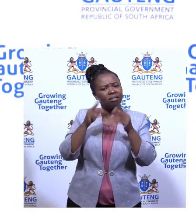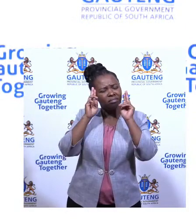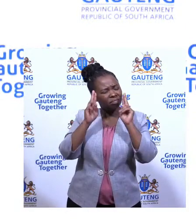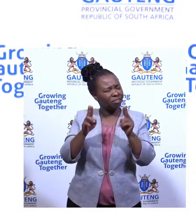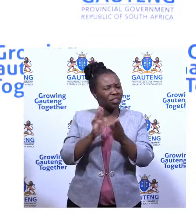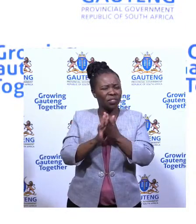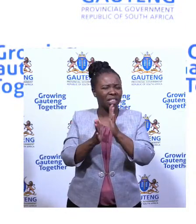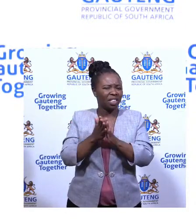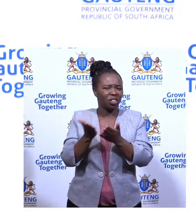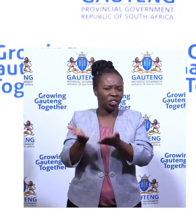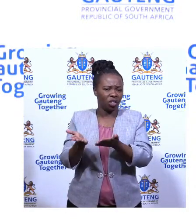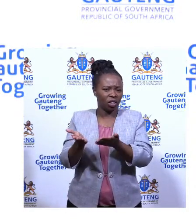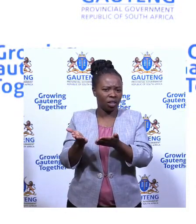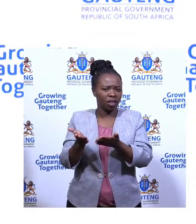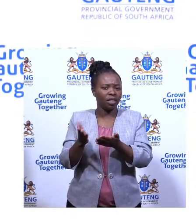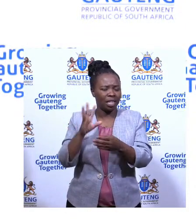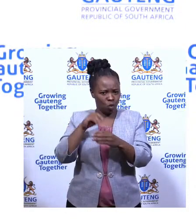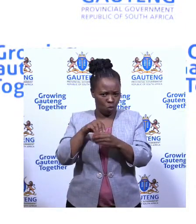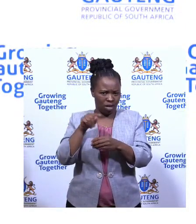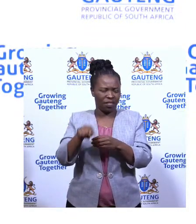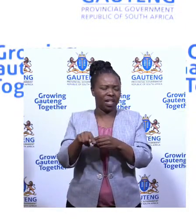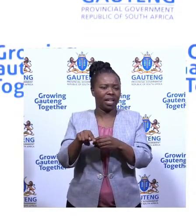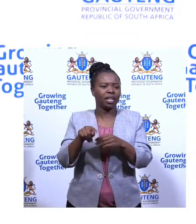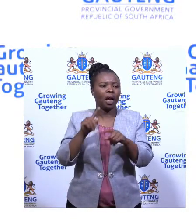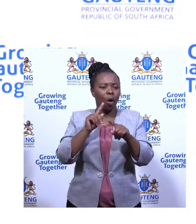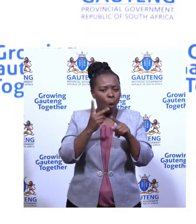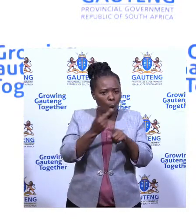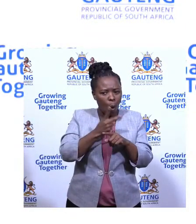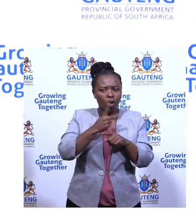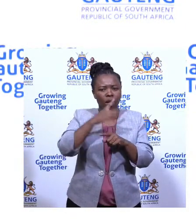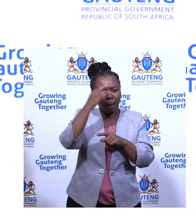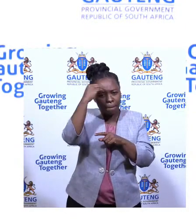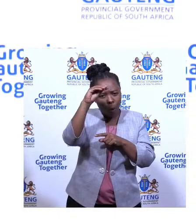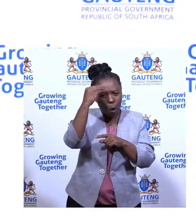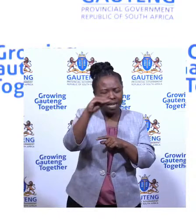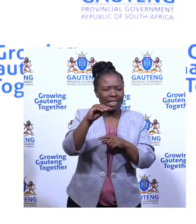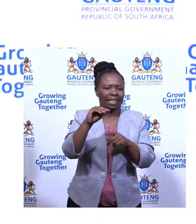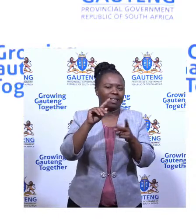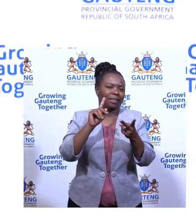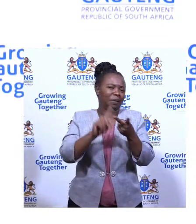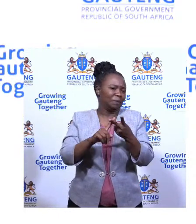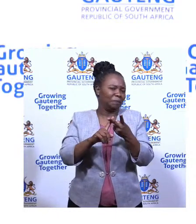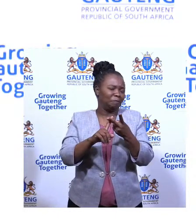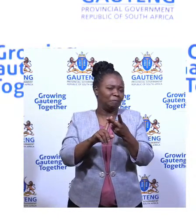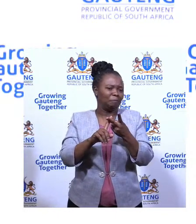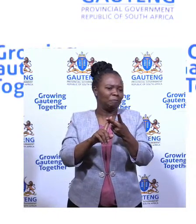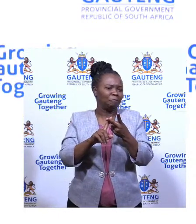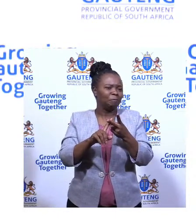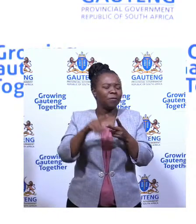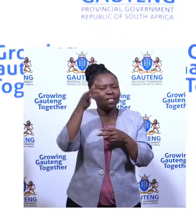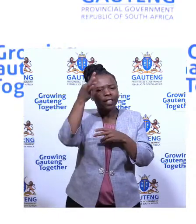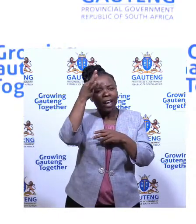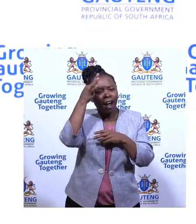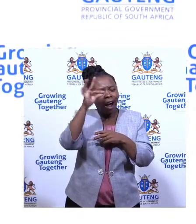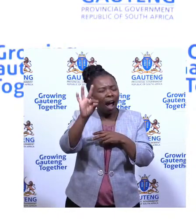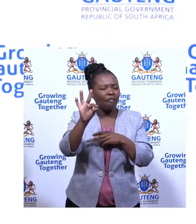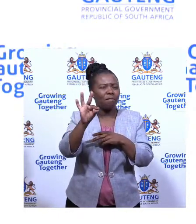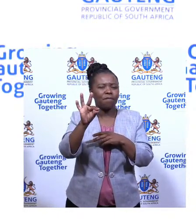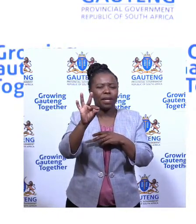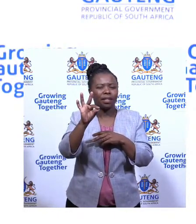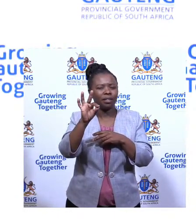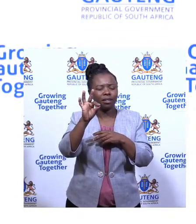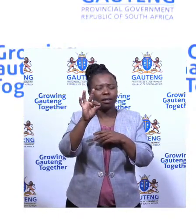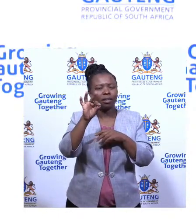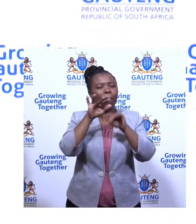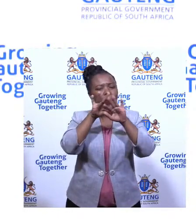succumbed, but also our police, generally some of our government